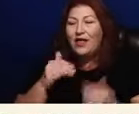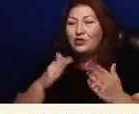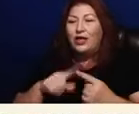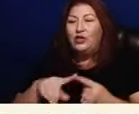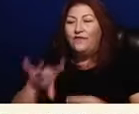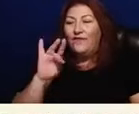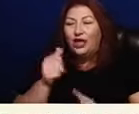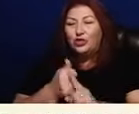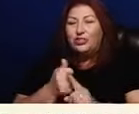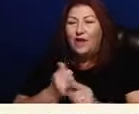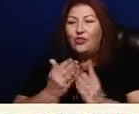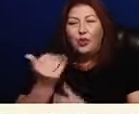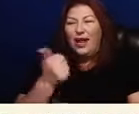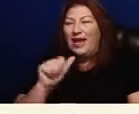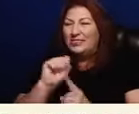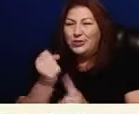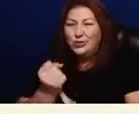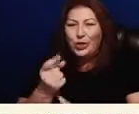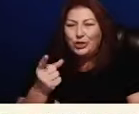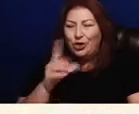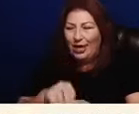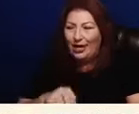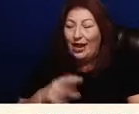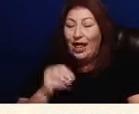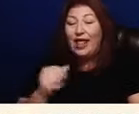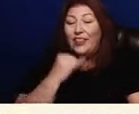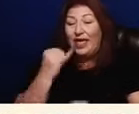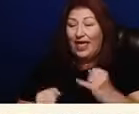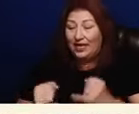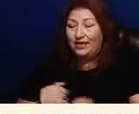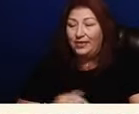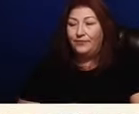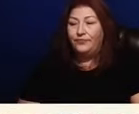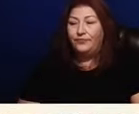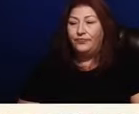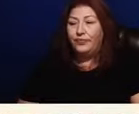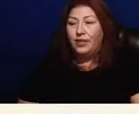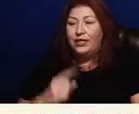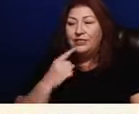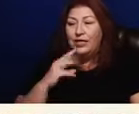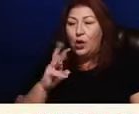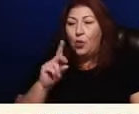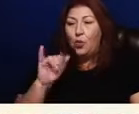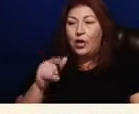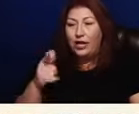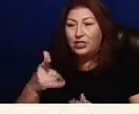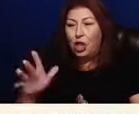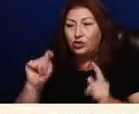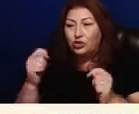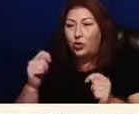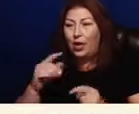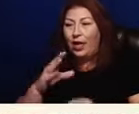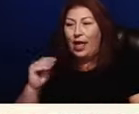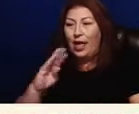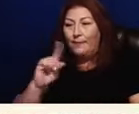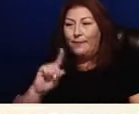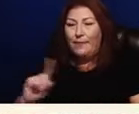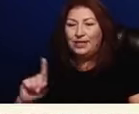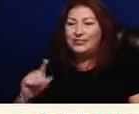any situation that you're in. And at the end, when they said Woody is a lost toy, and Buzz said he's not